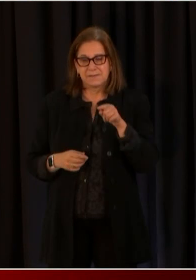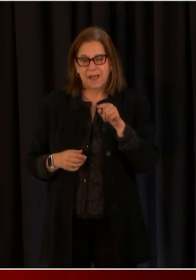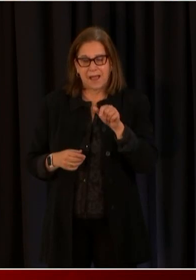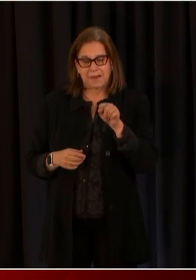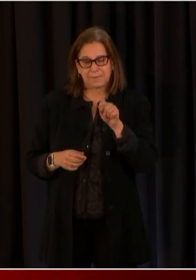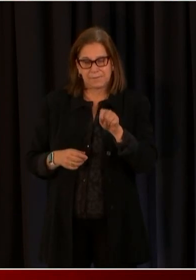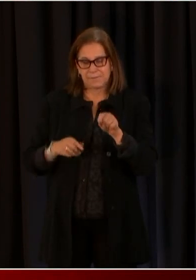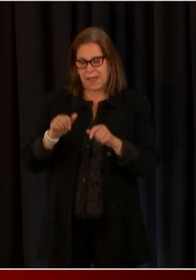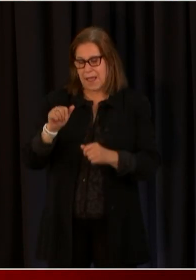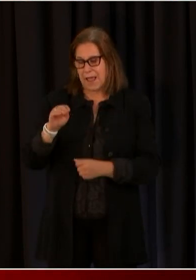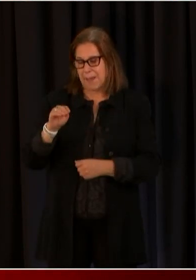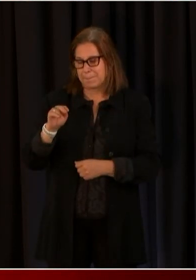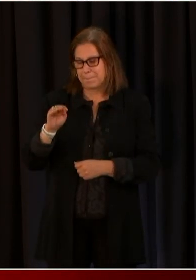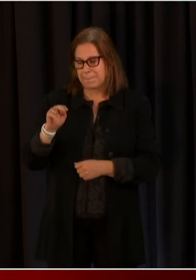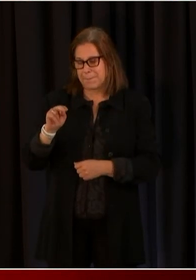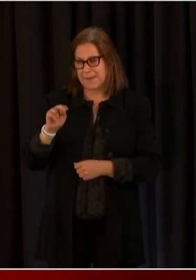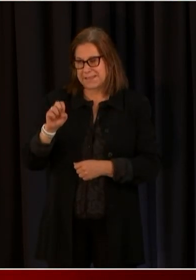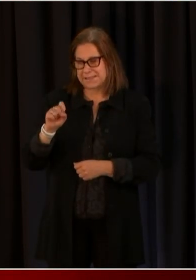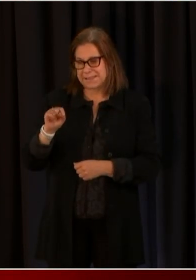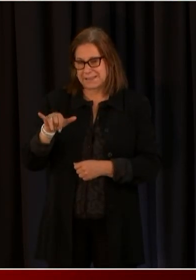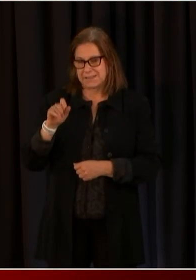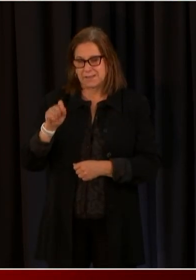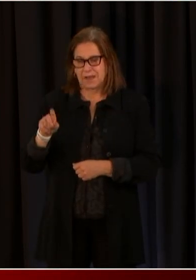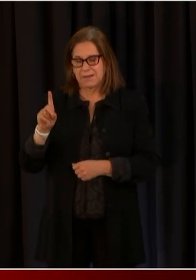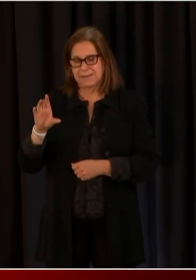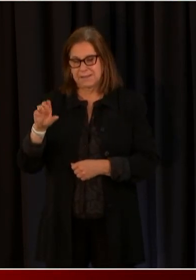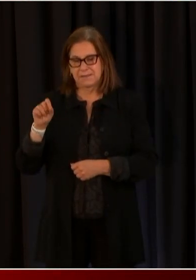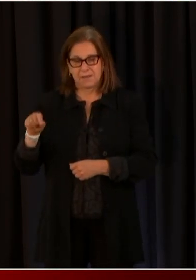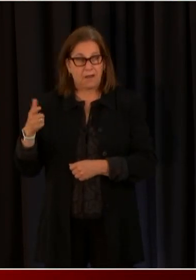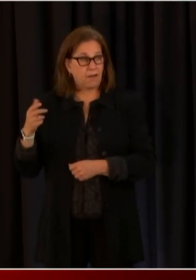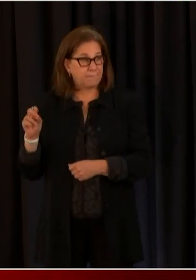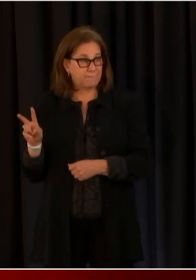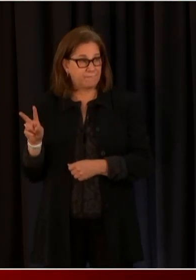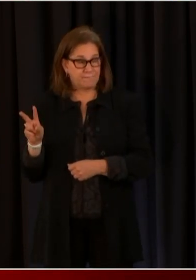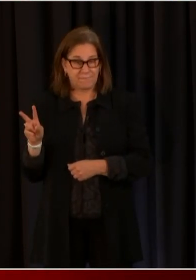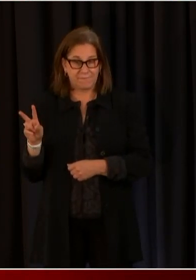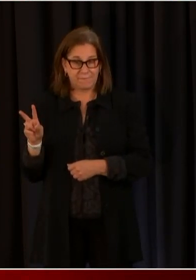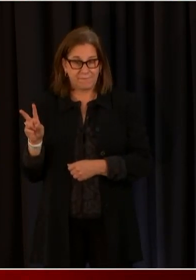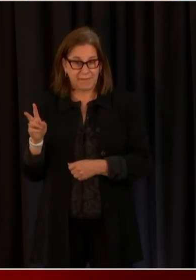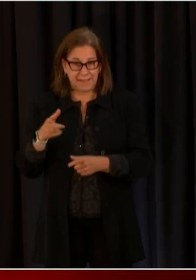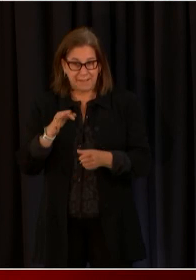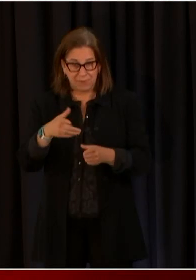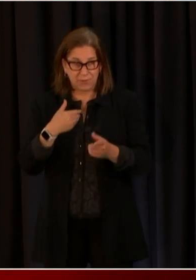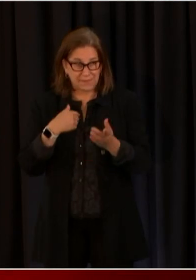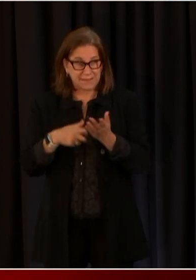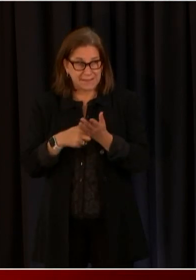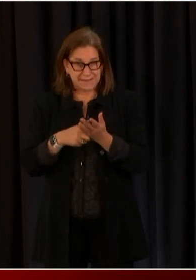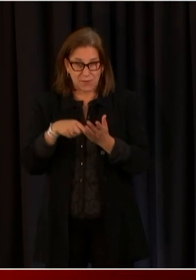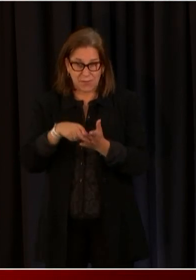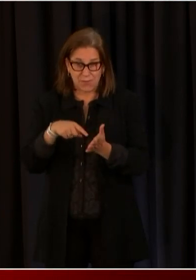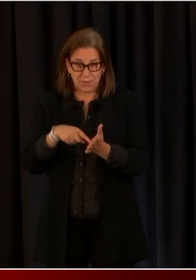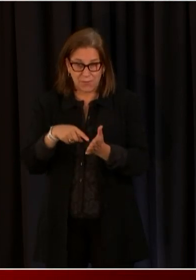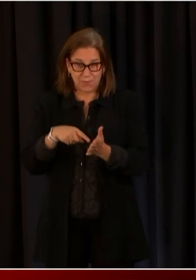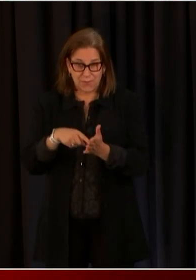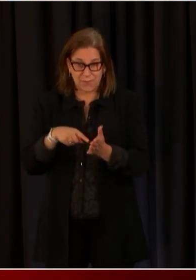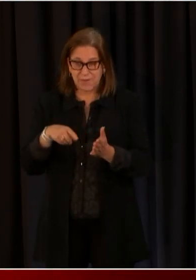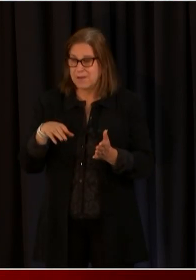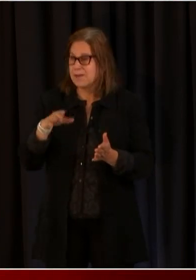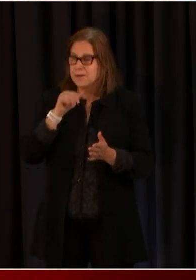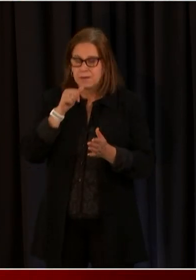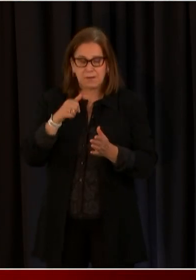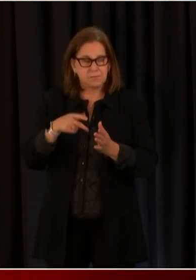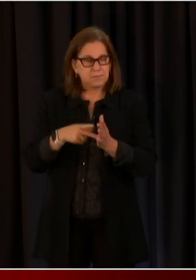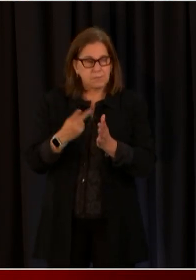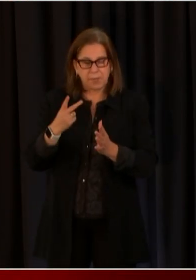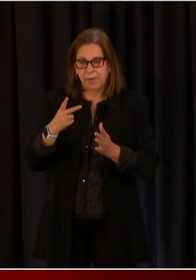ticketamnesty.dc.gov. So again, if you have tickets, you will have to pay the original ticket, but not the doubling, not the fines